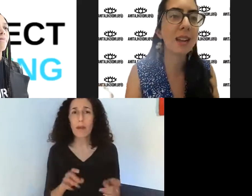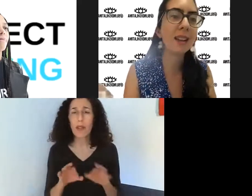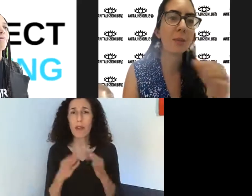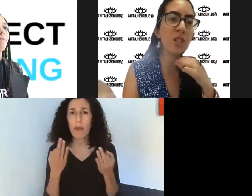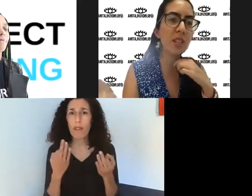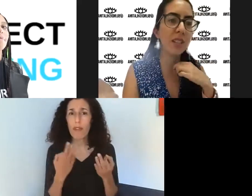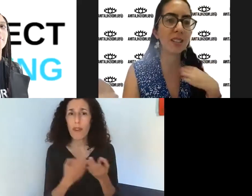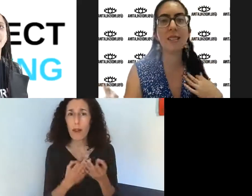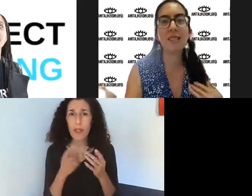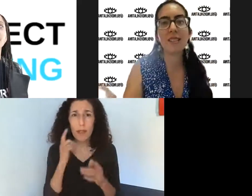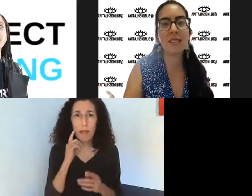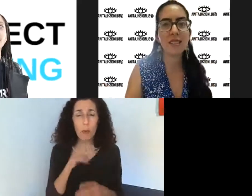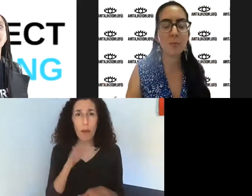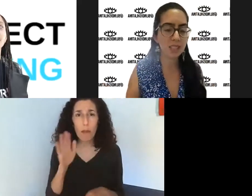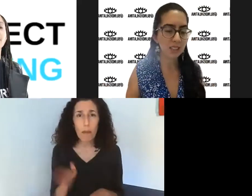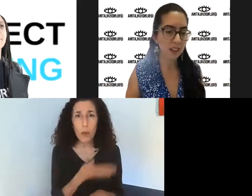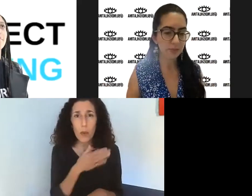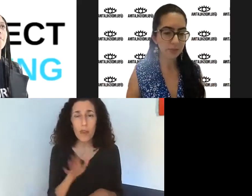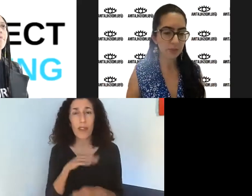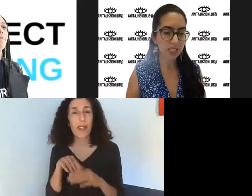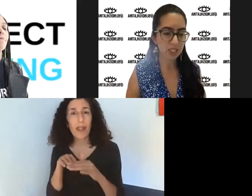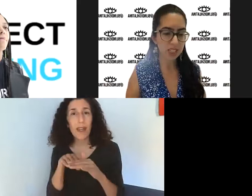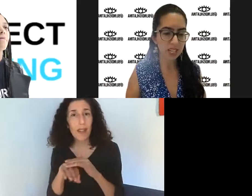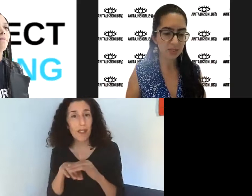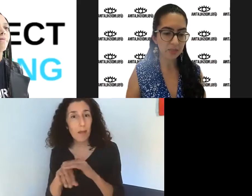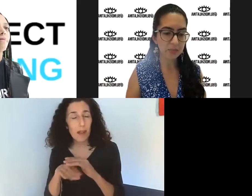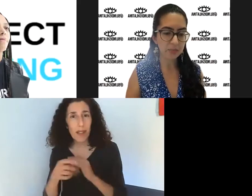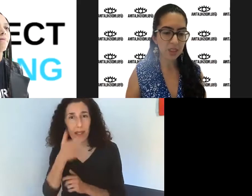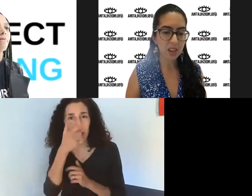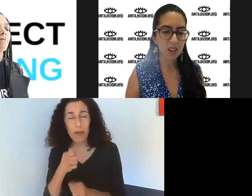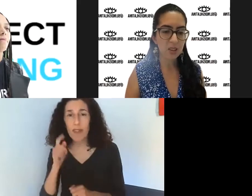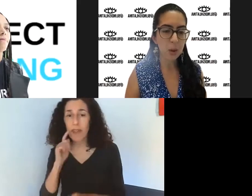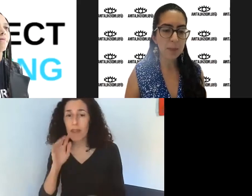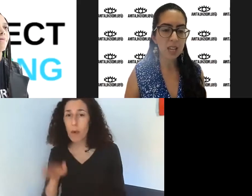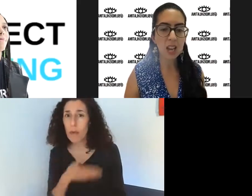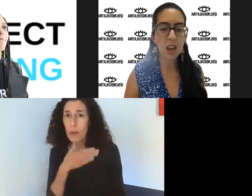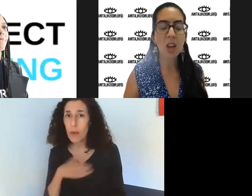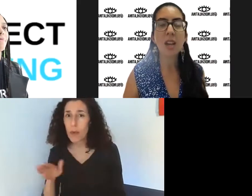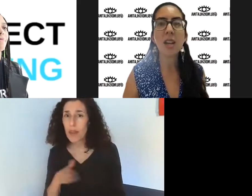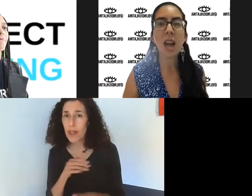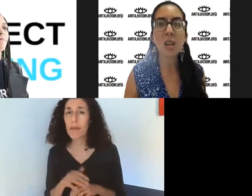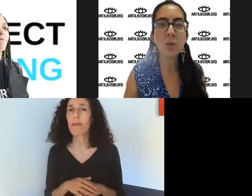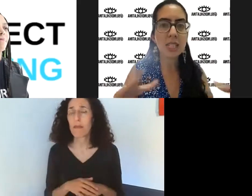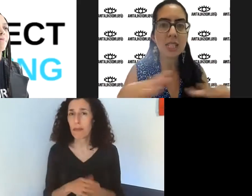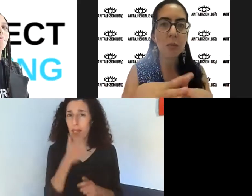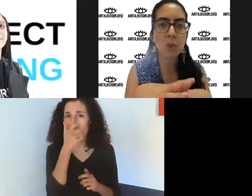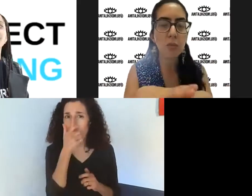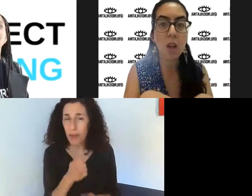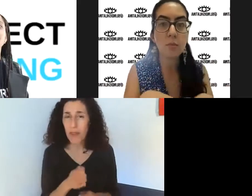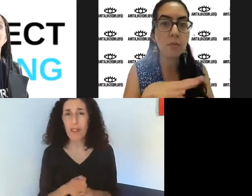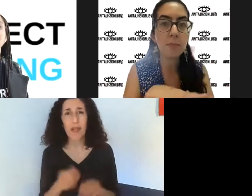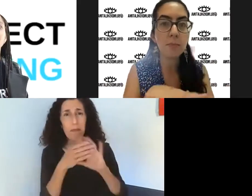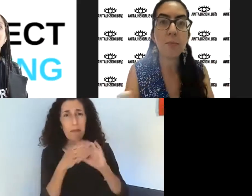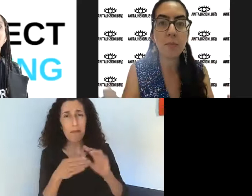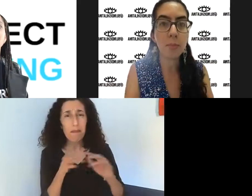music, which is really, really interesting. For me, I was disabled